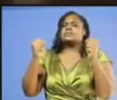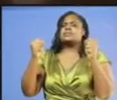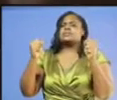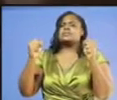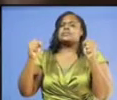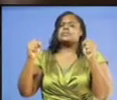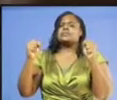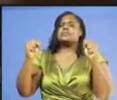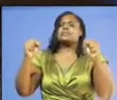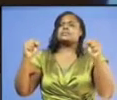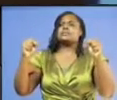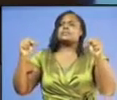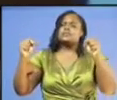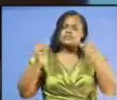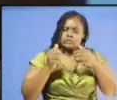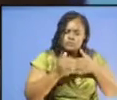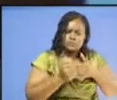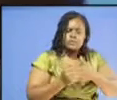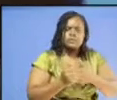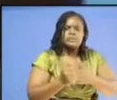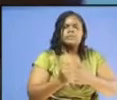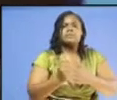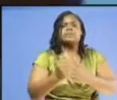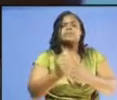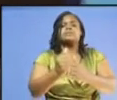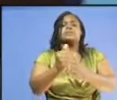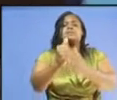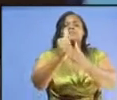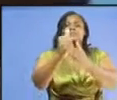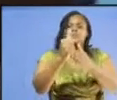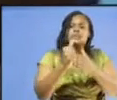the way